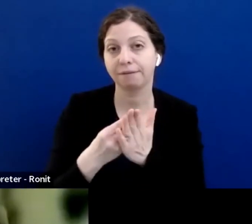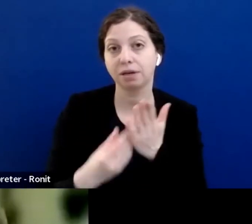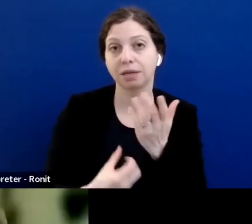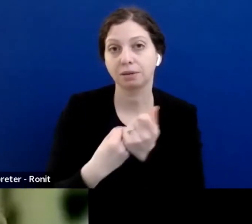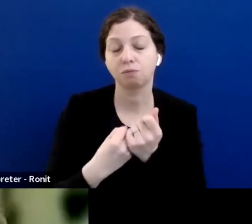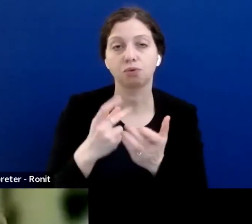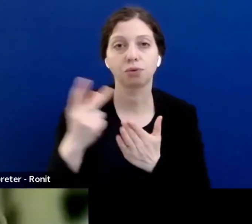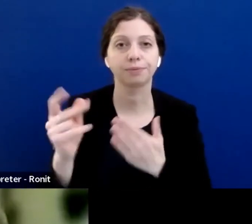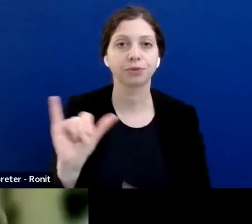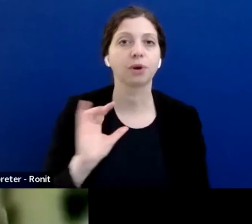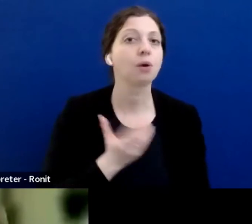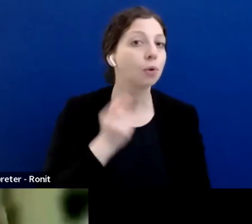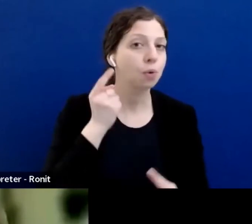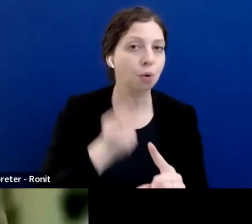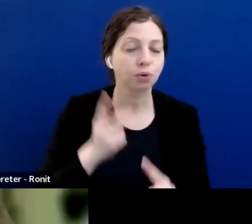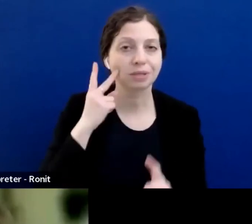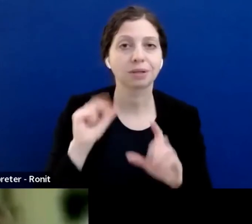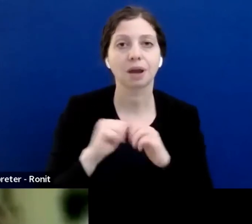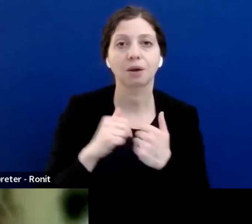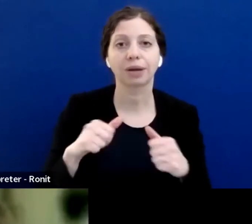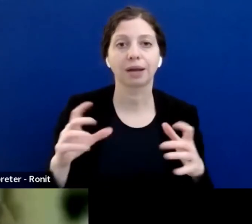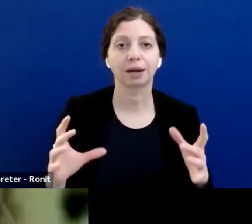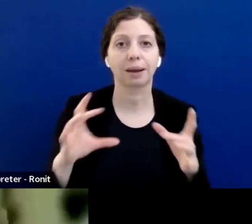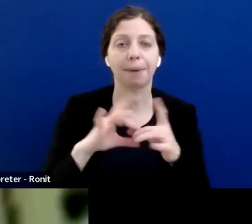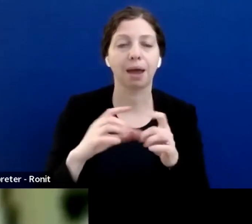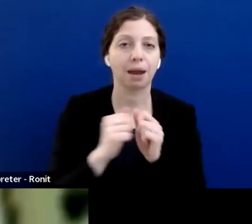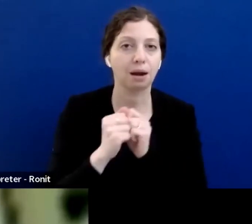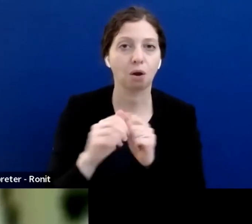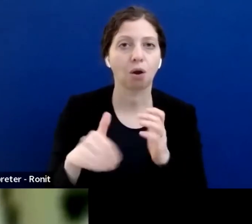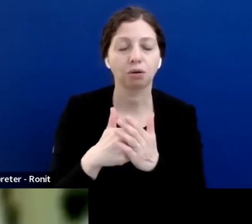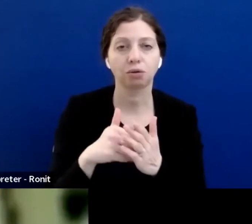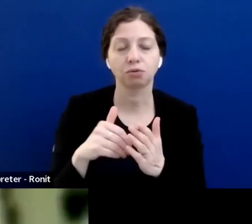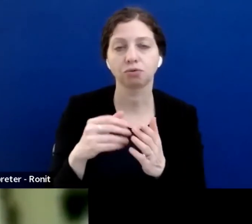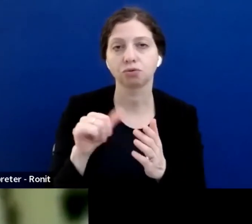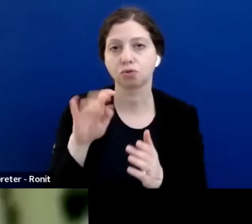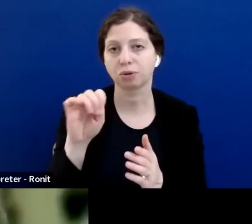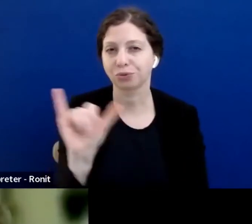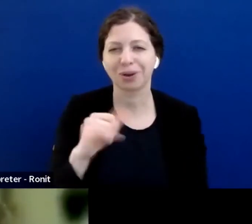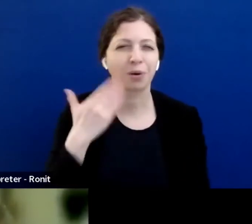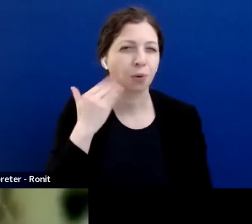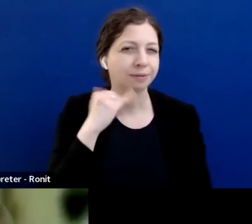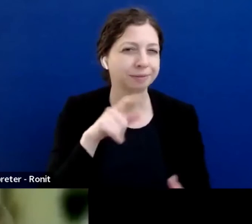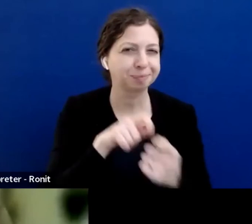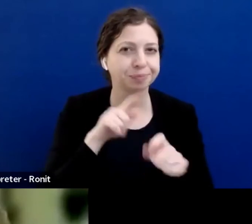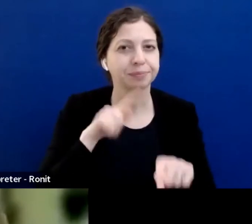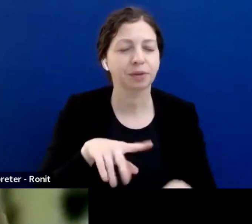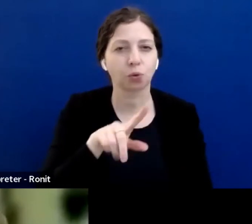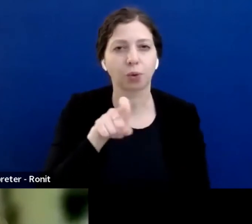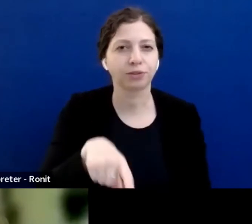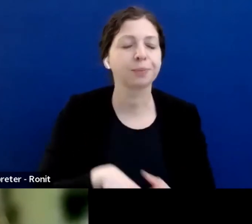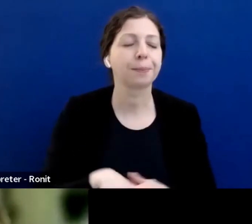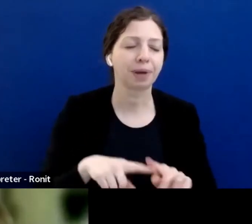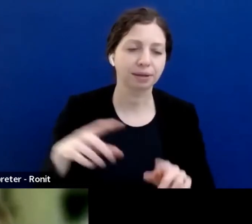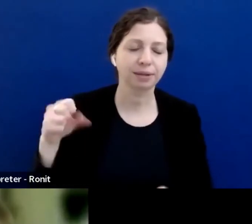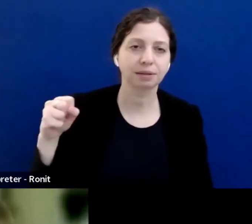whole goal is to see how we combine all those sources as well. So I don't know if that's exactly answering your question, but yes, and